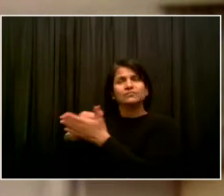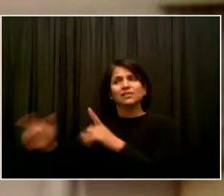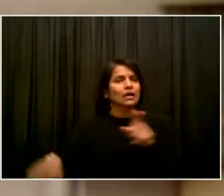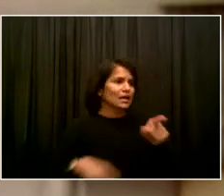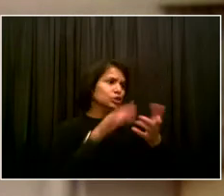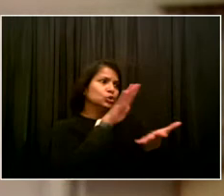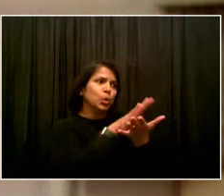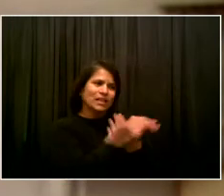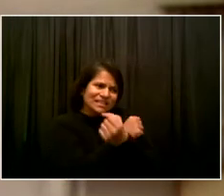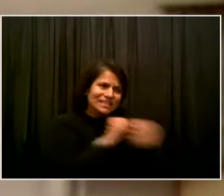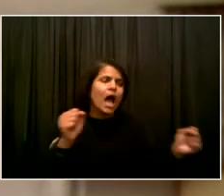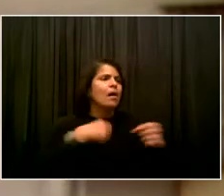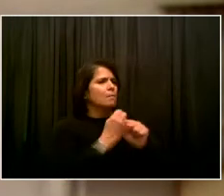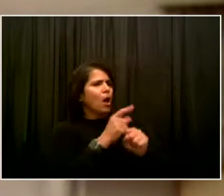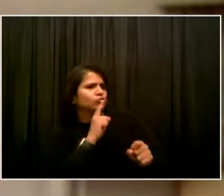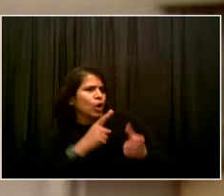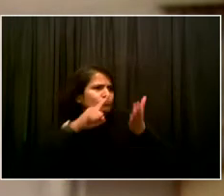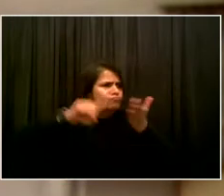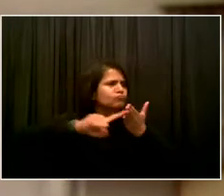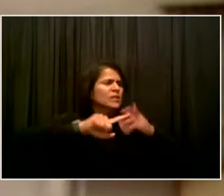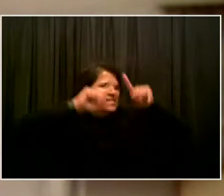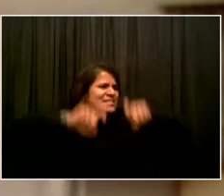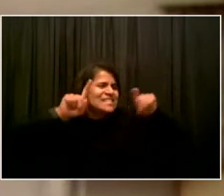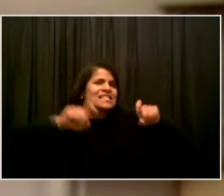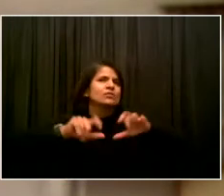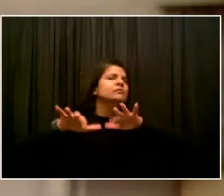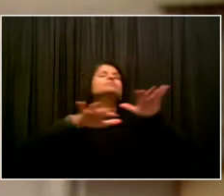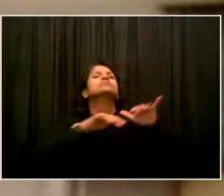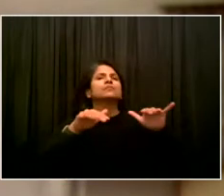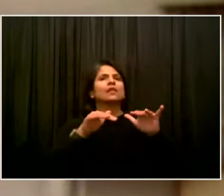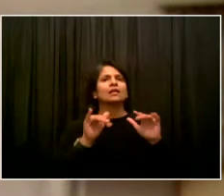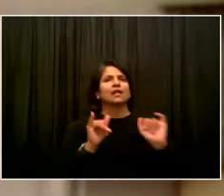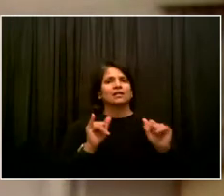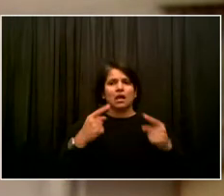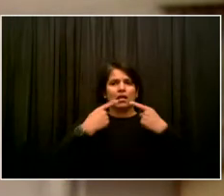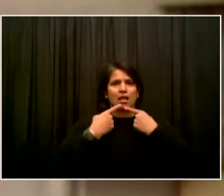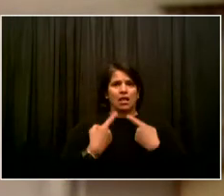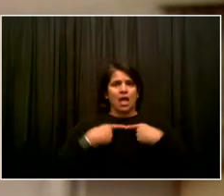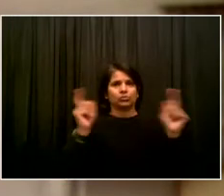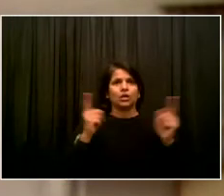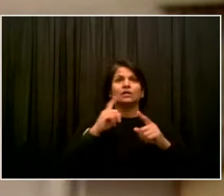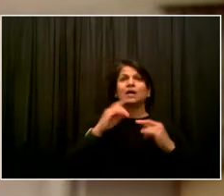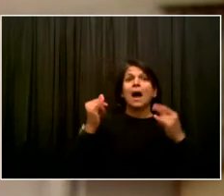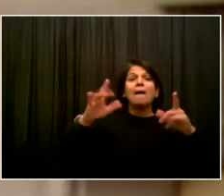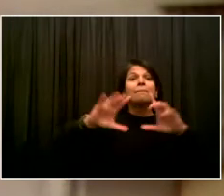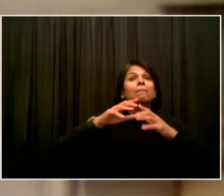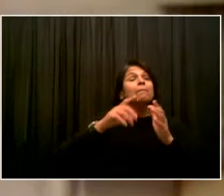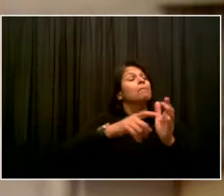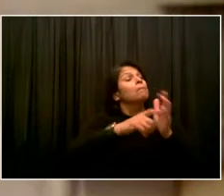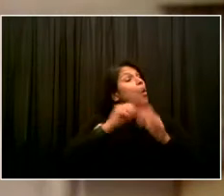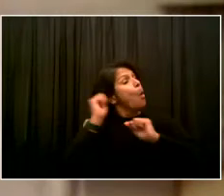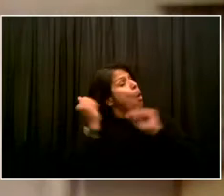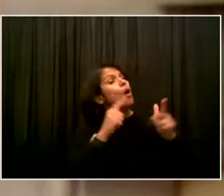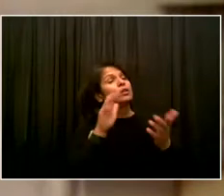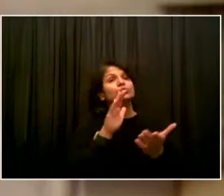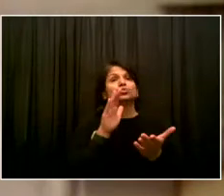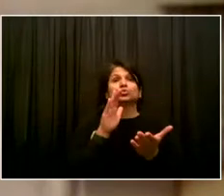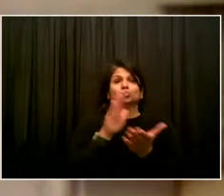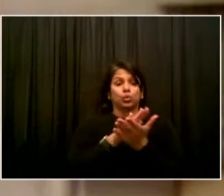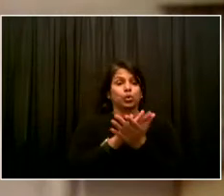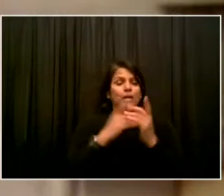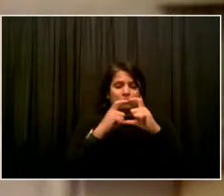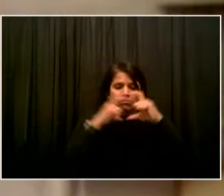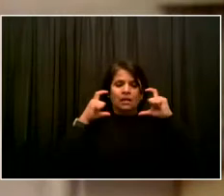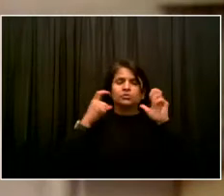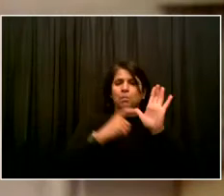that parents feel comfortable when they send their children back to school on January 3rd. So from our standpoint, what the state of New York can do to